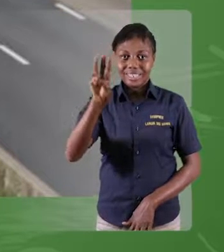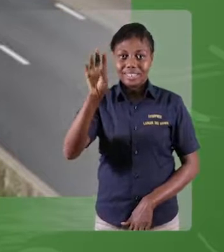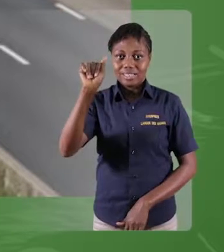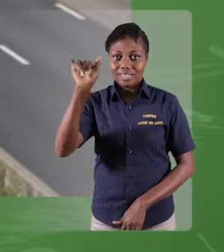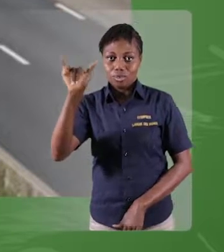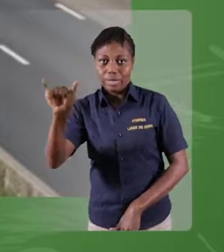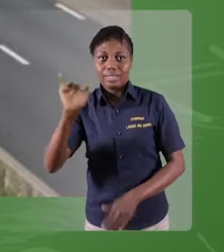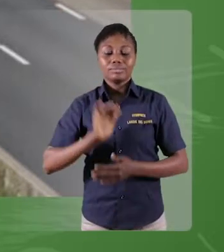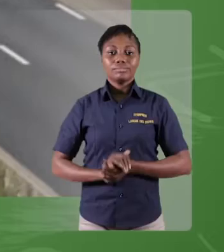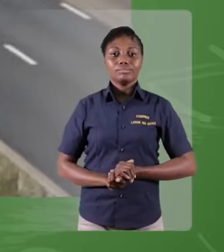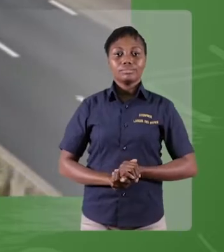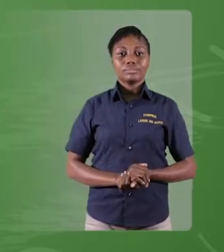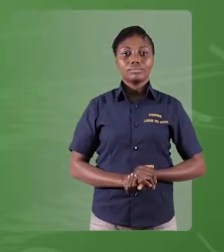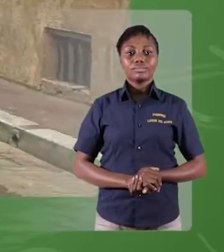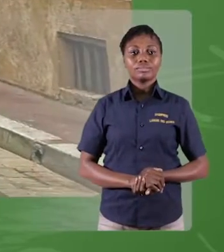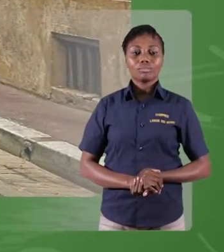Okay, a highway.